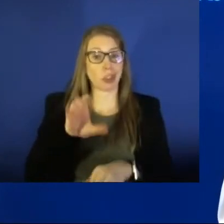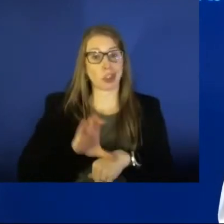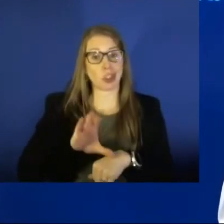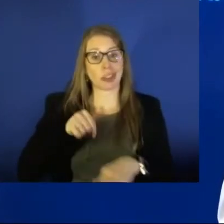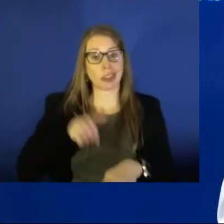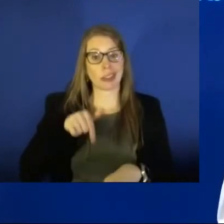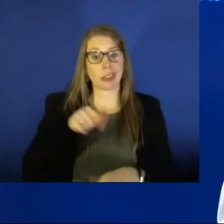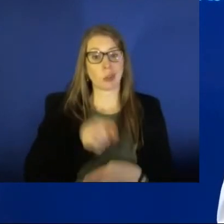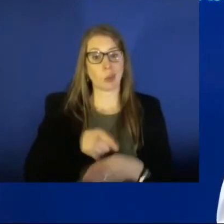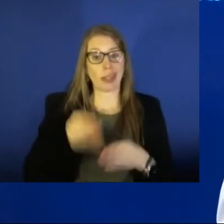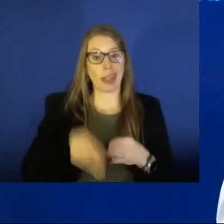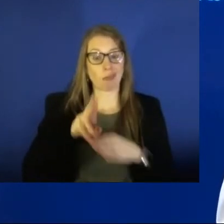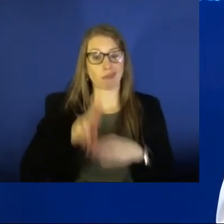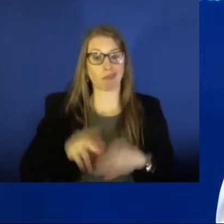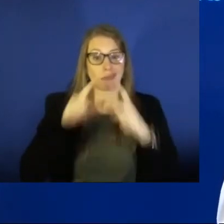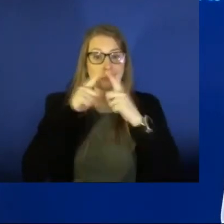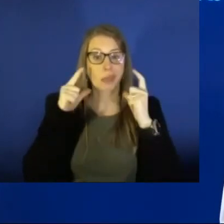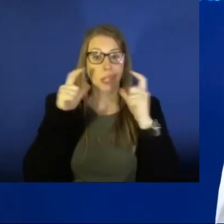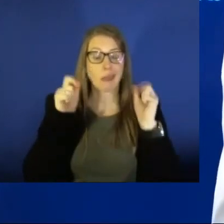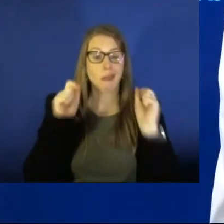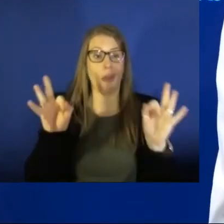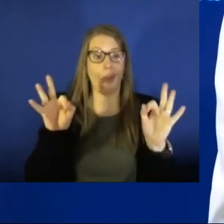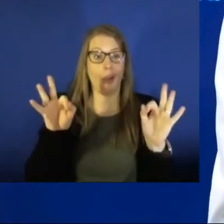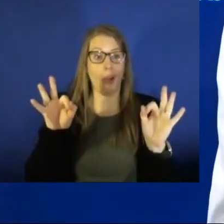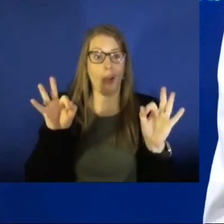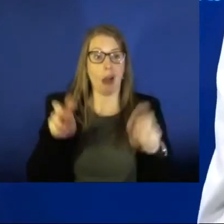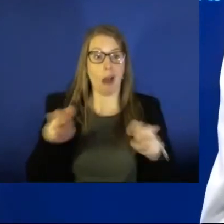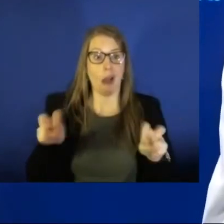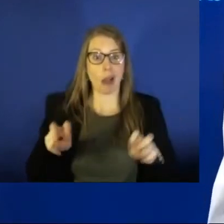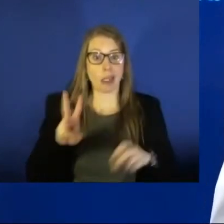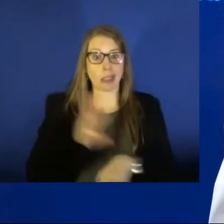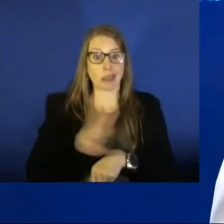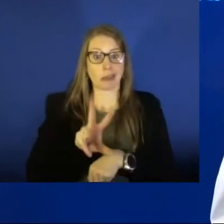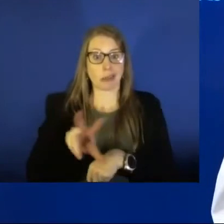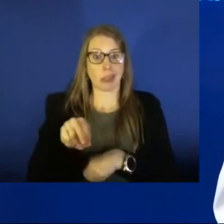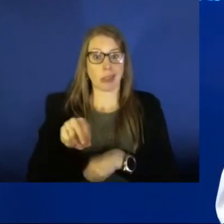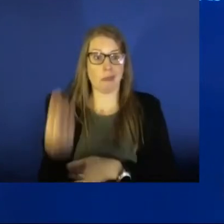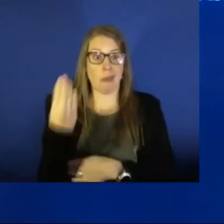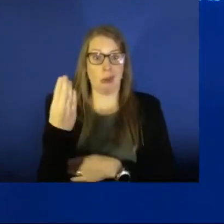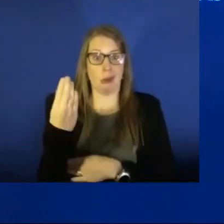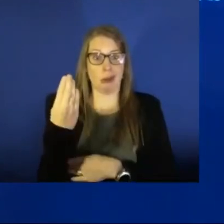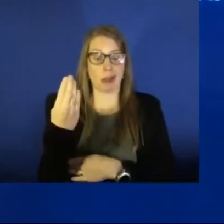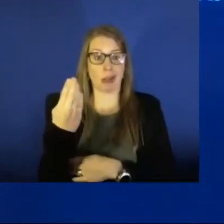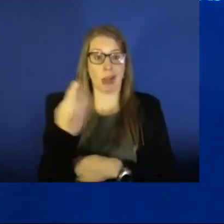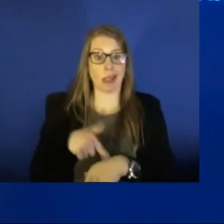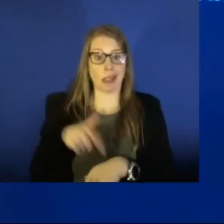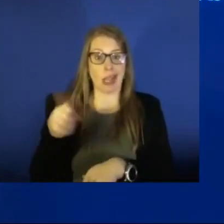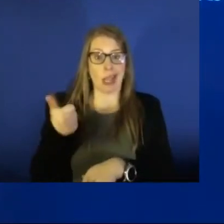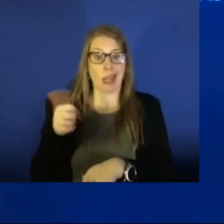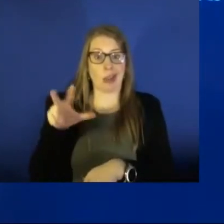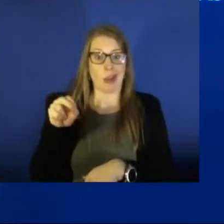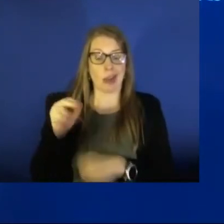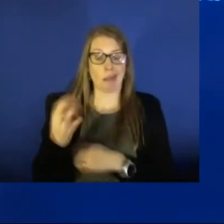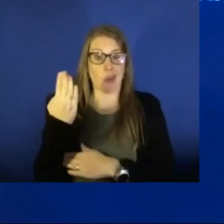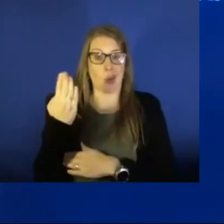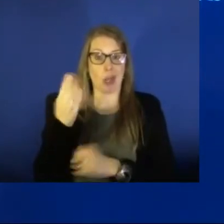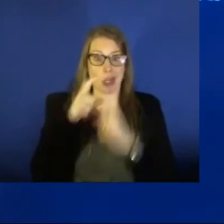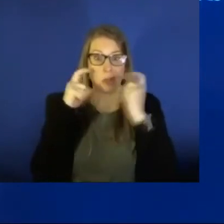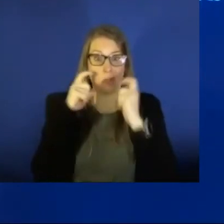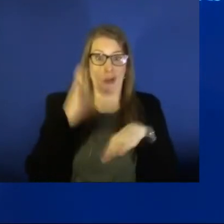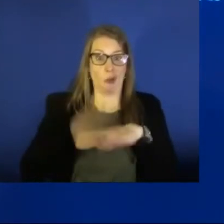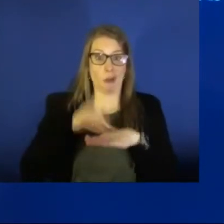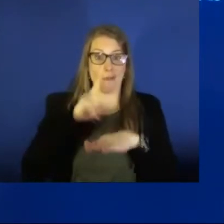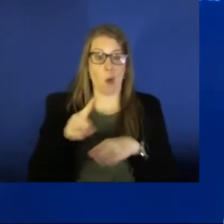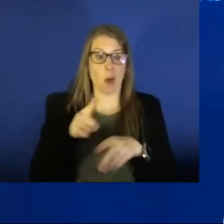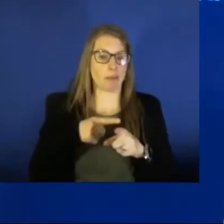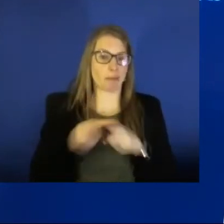my mask off when it was a little less crowded at 6:30 a.m. and had it on at 10:30 a.m. when I was back for the main service.